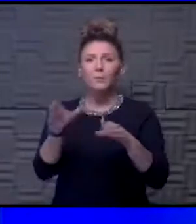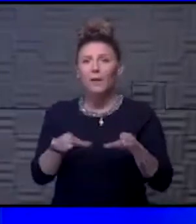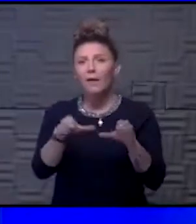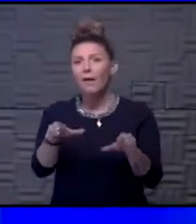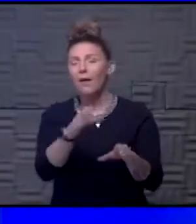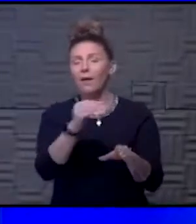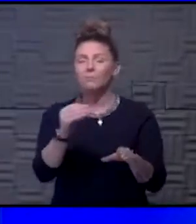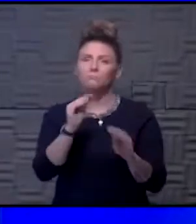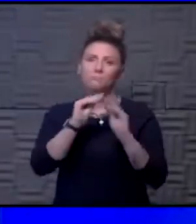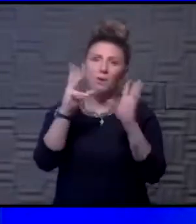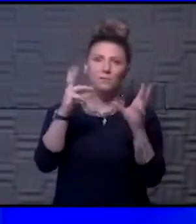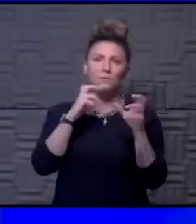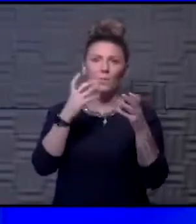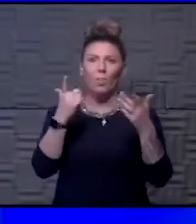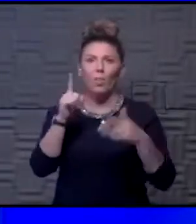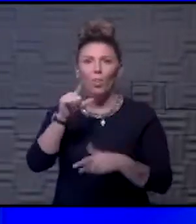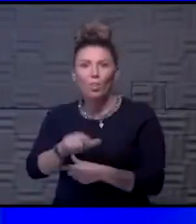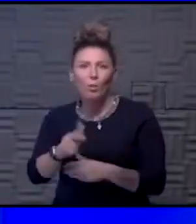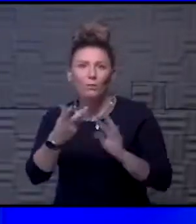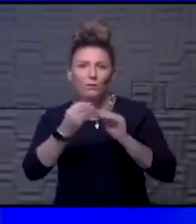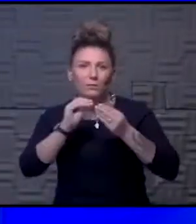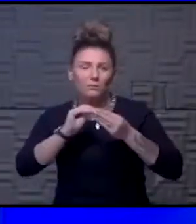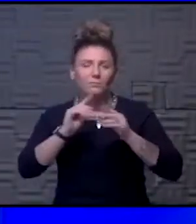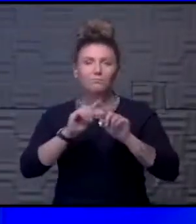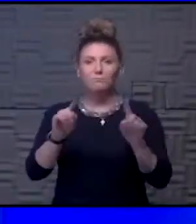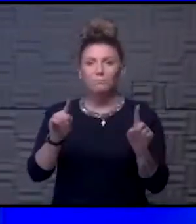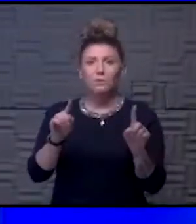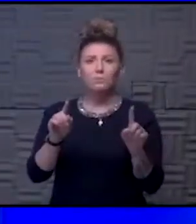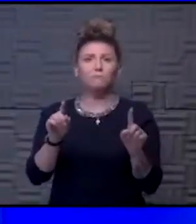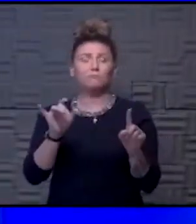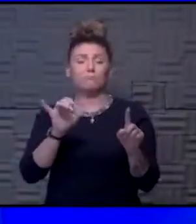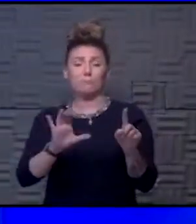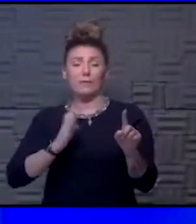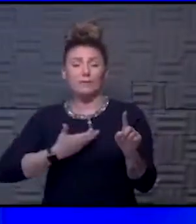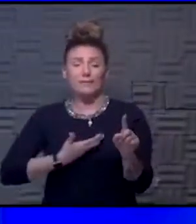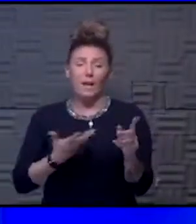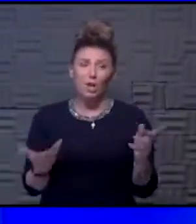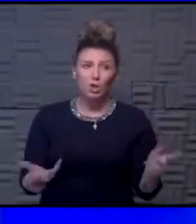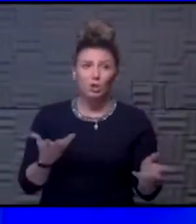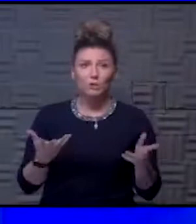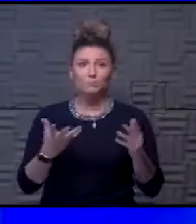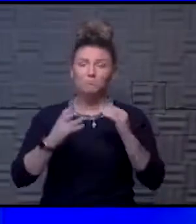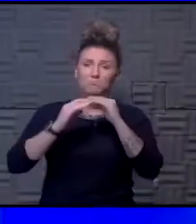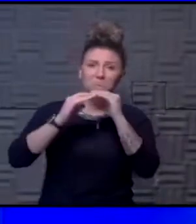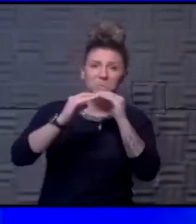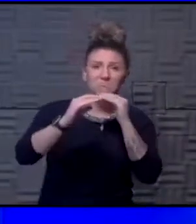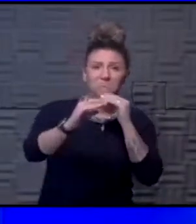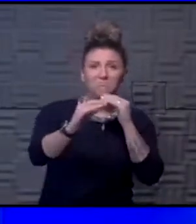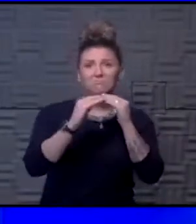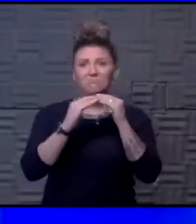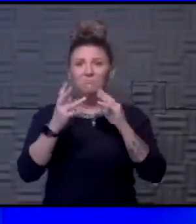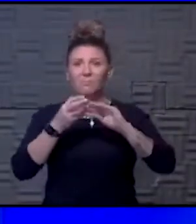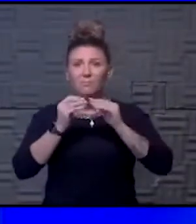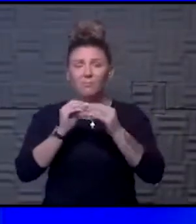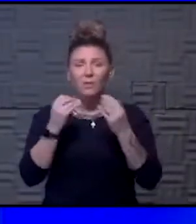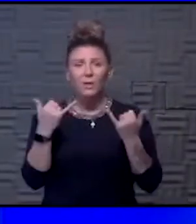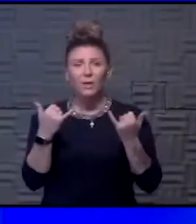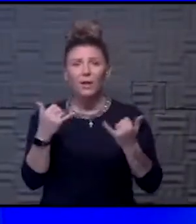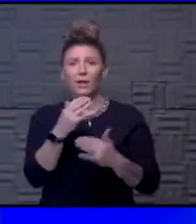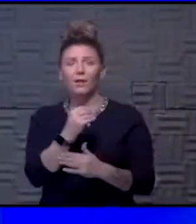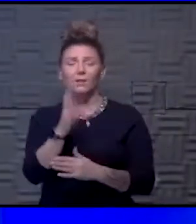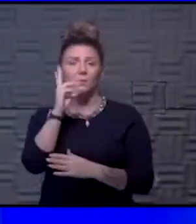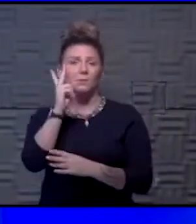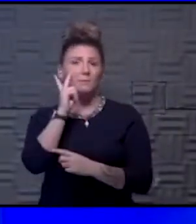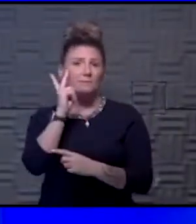like lower than that, but I think this has been our steady state for right now, and we'll see